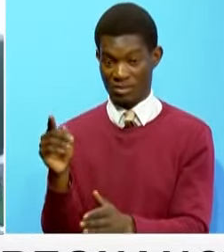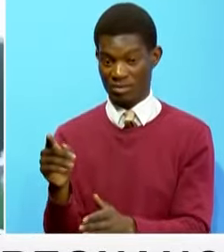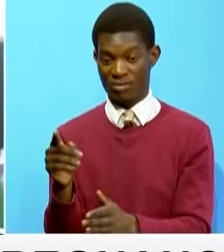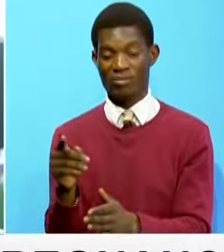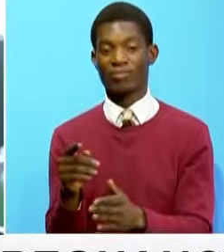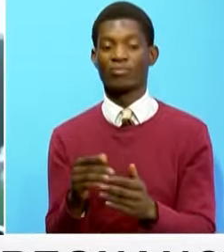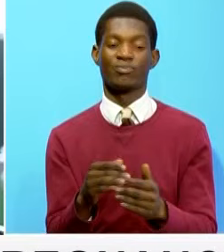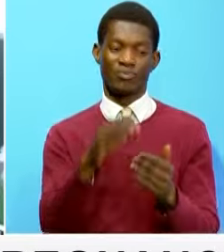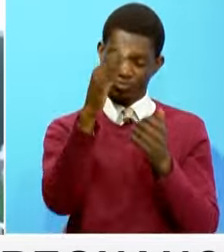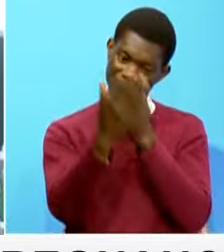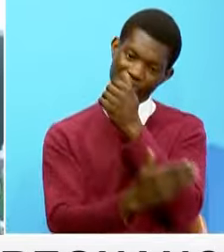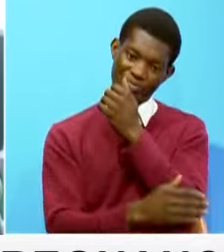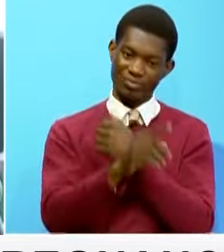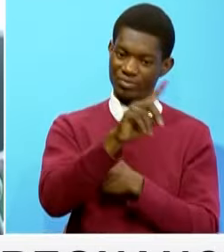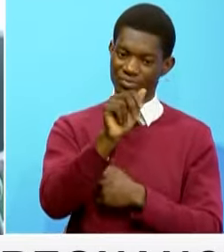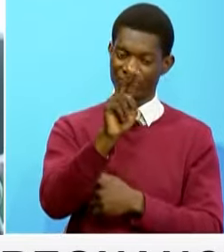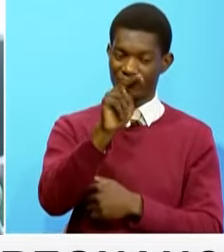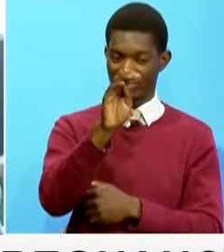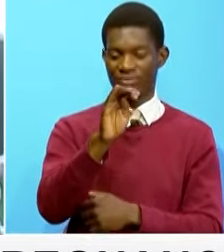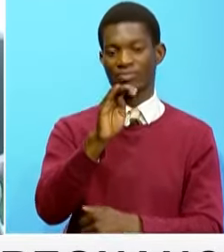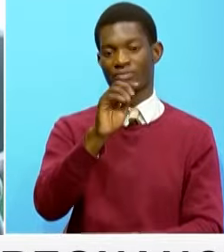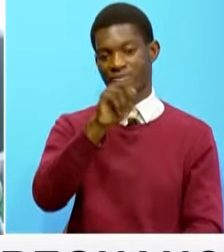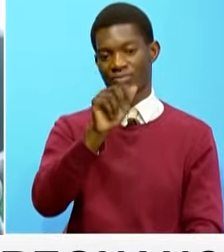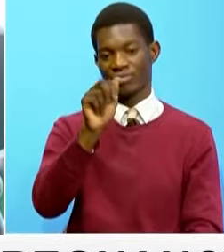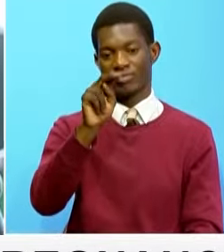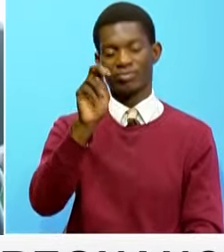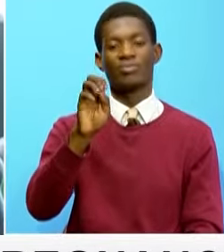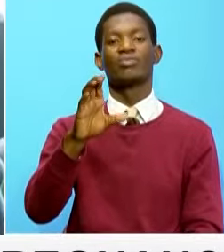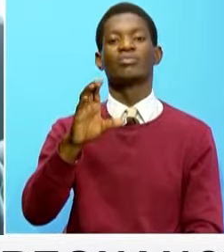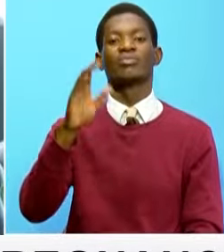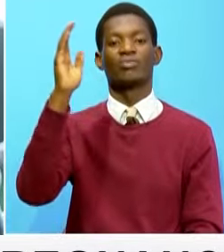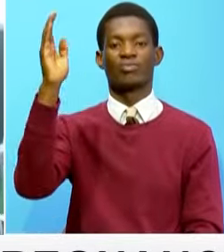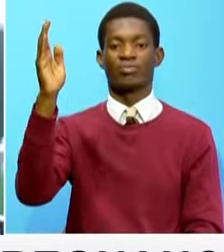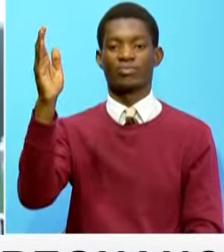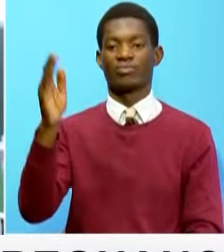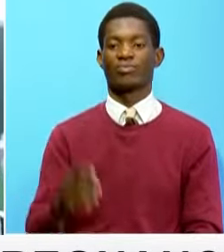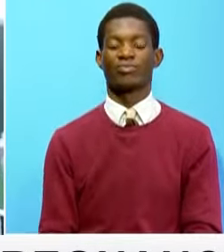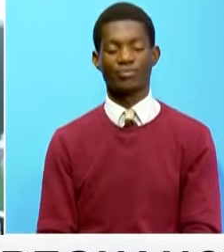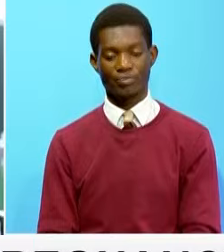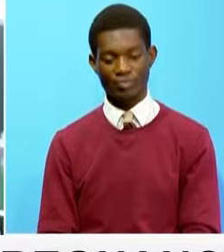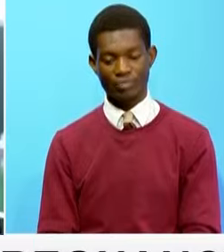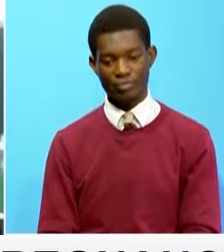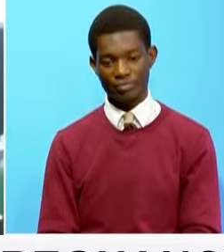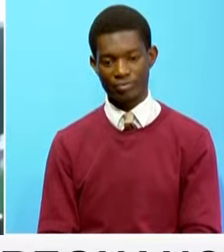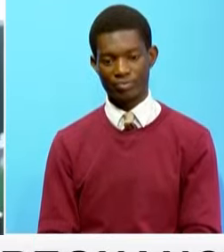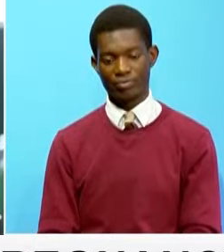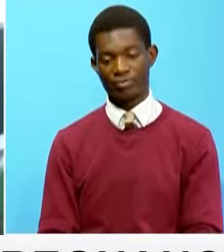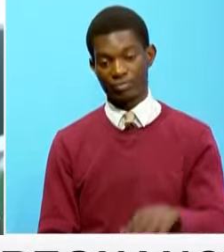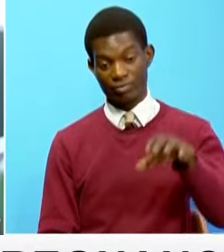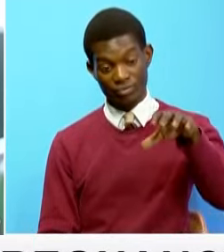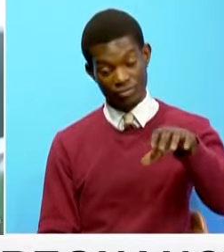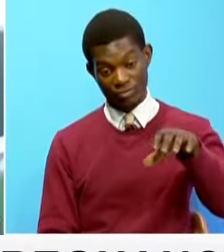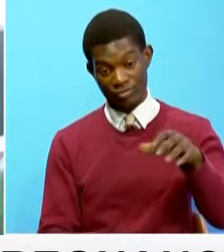in promoting girl child education and ending child marriages. Issues of teen pregnancy and child